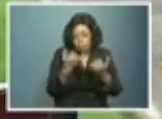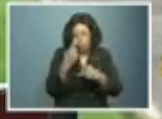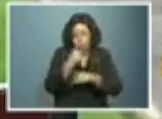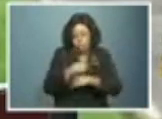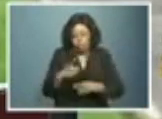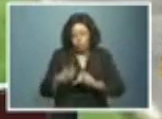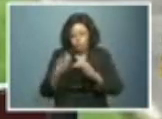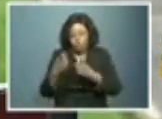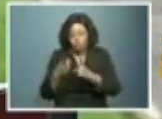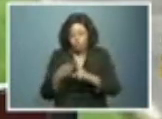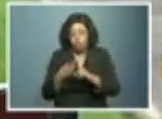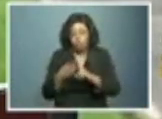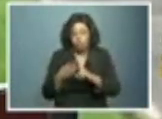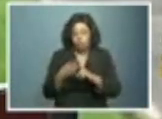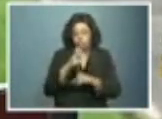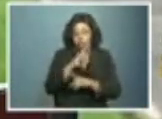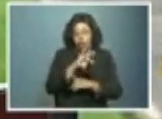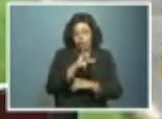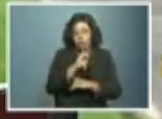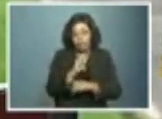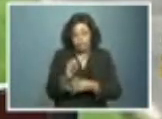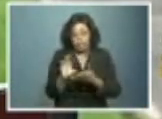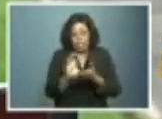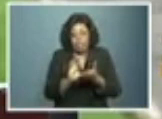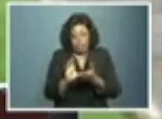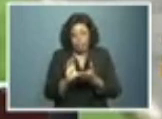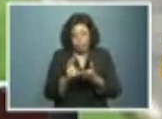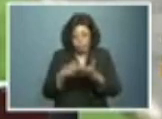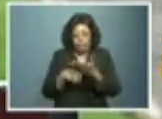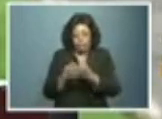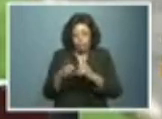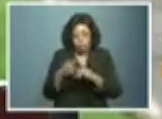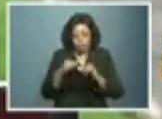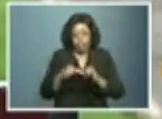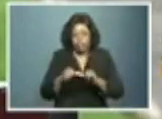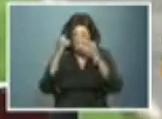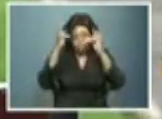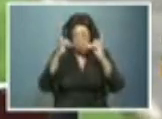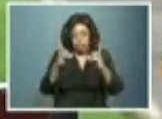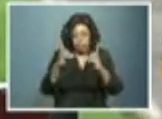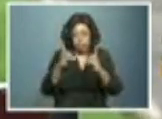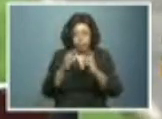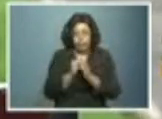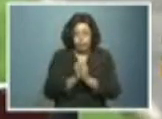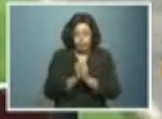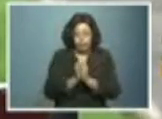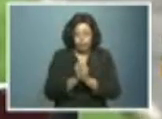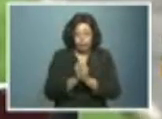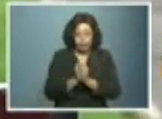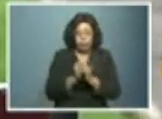the Bahamas Crisis Center and providing access to continued education, more familiarly known as